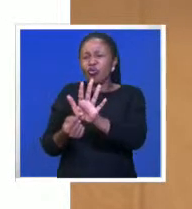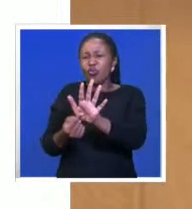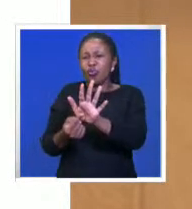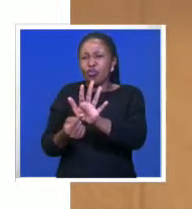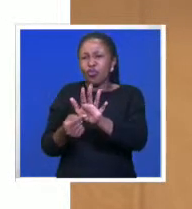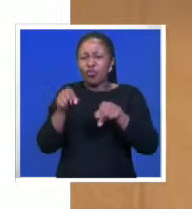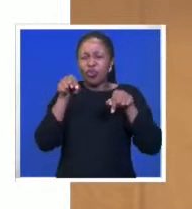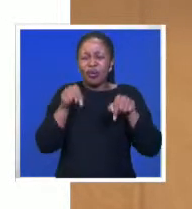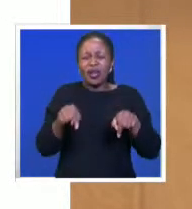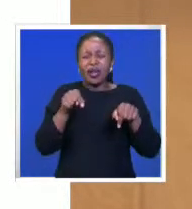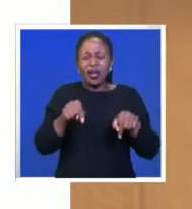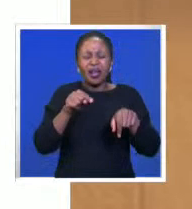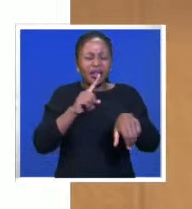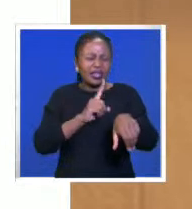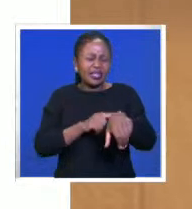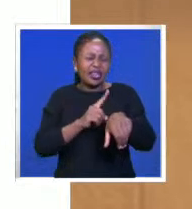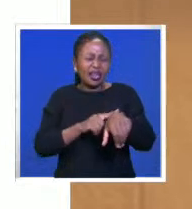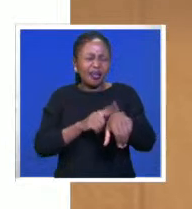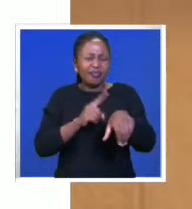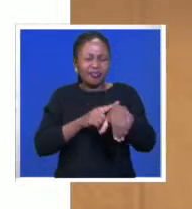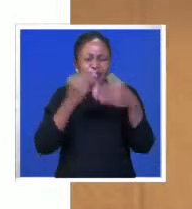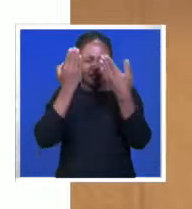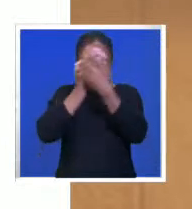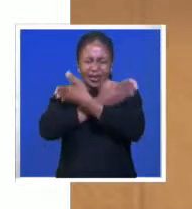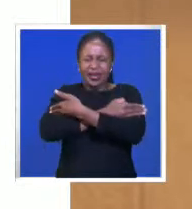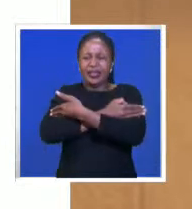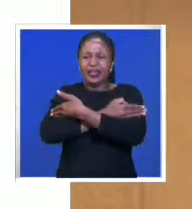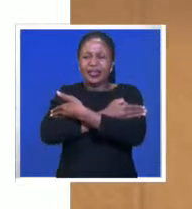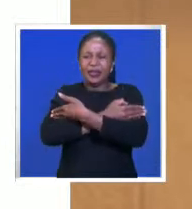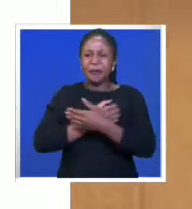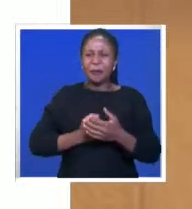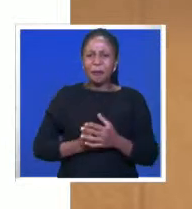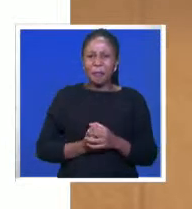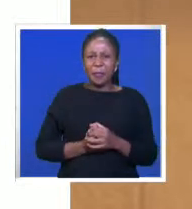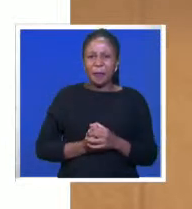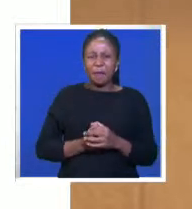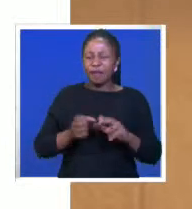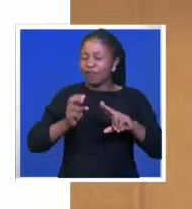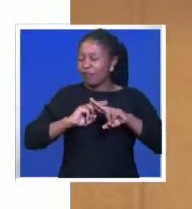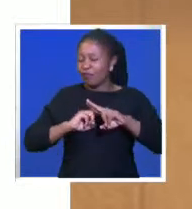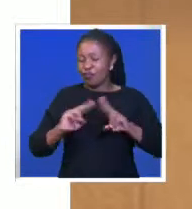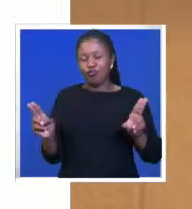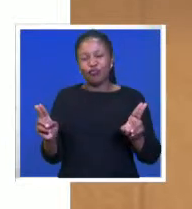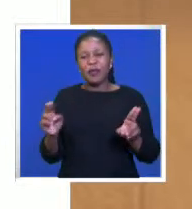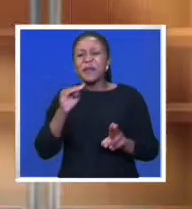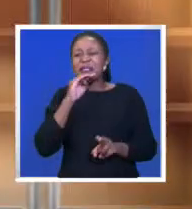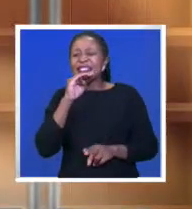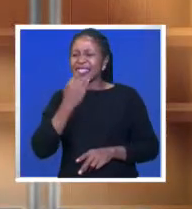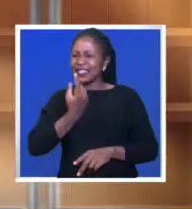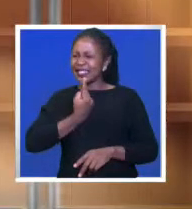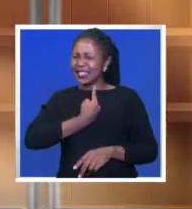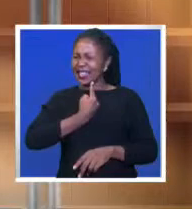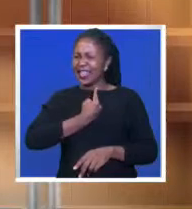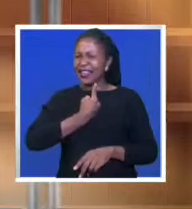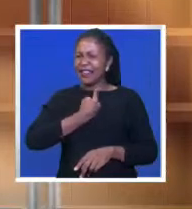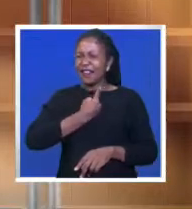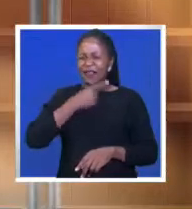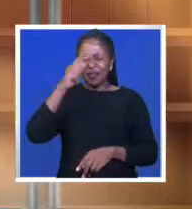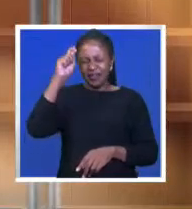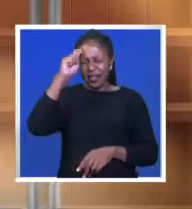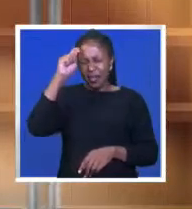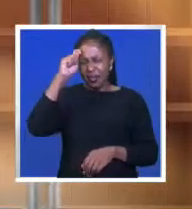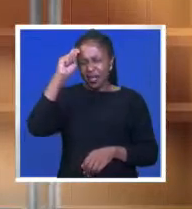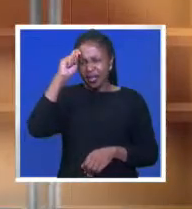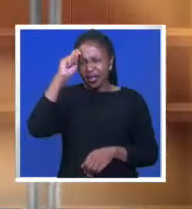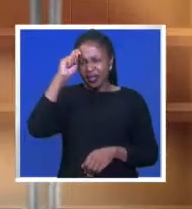that says this actually happened at night? No. Again, now we have to infer, my dear Lena, at home. When you are inferring, what